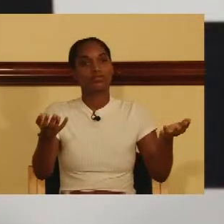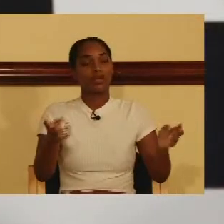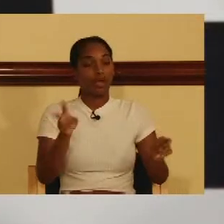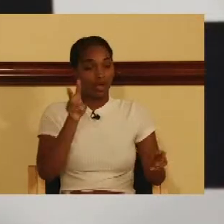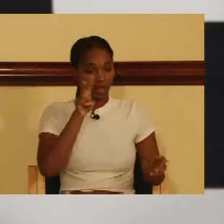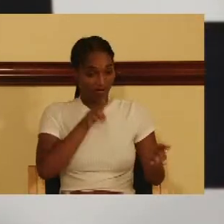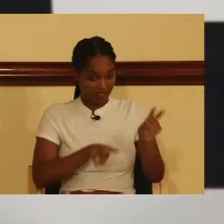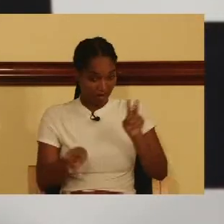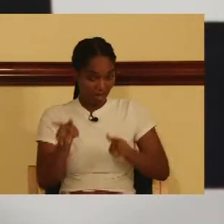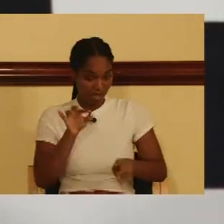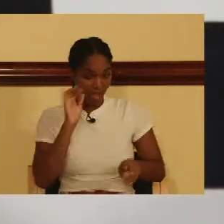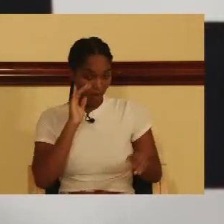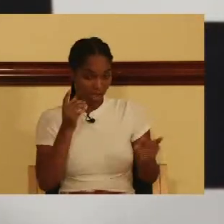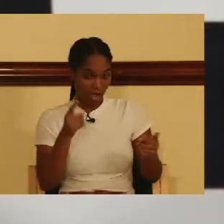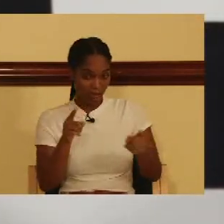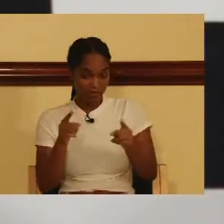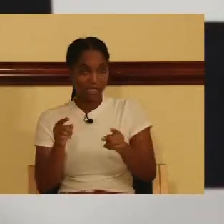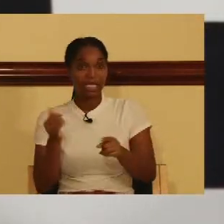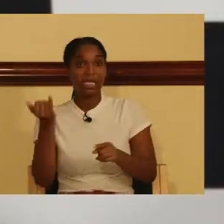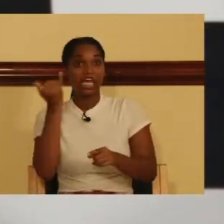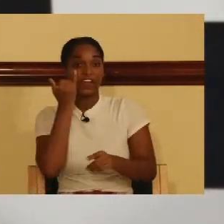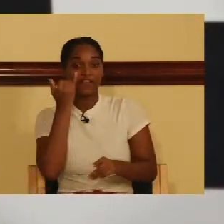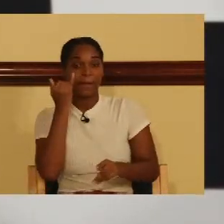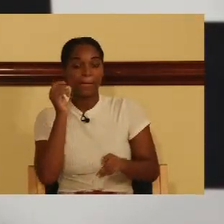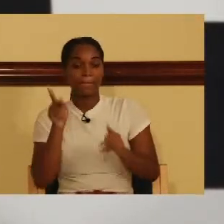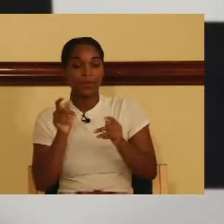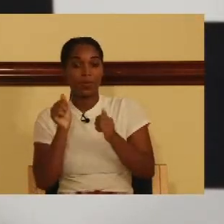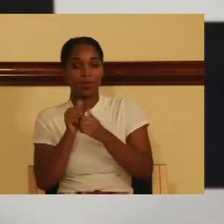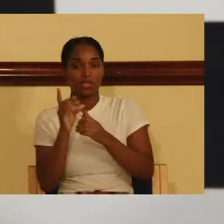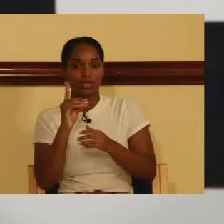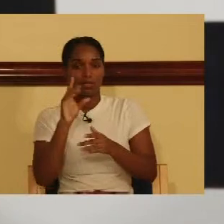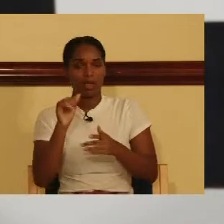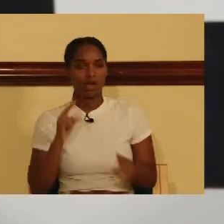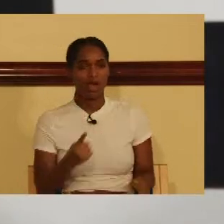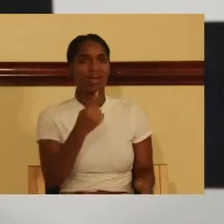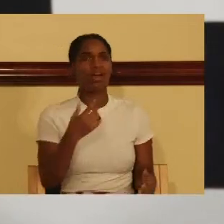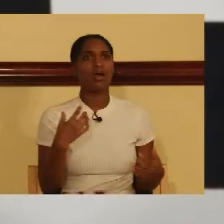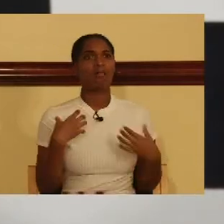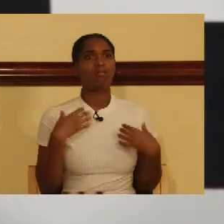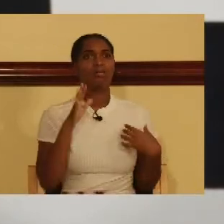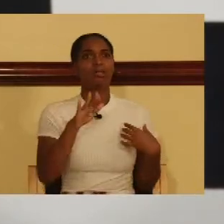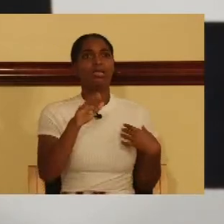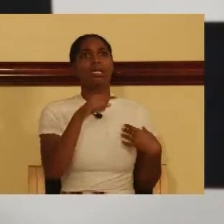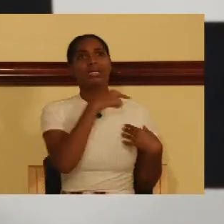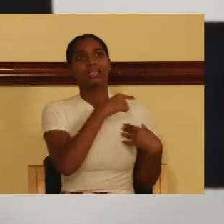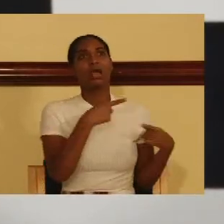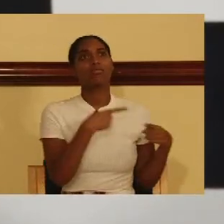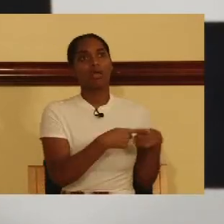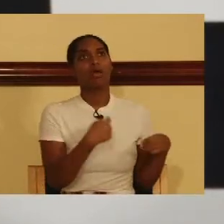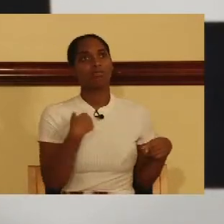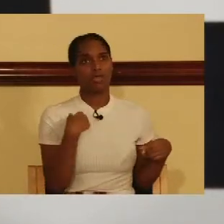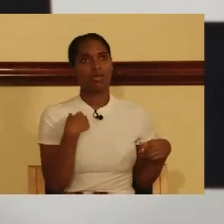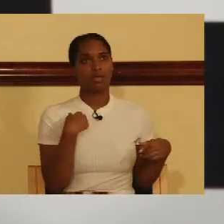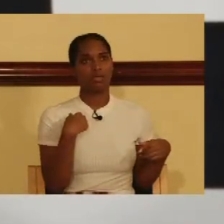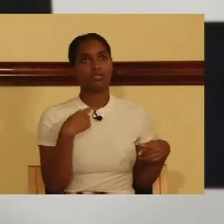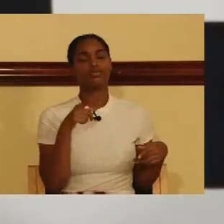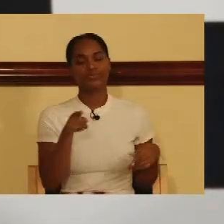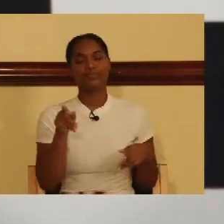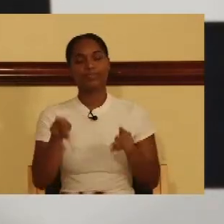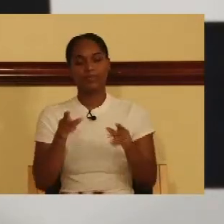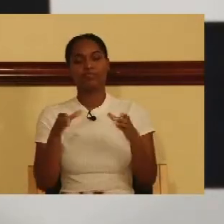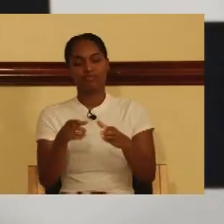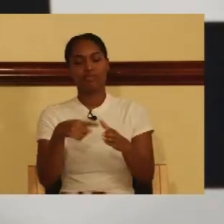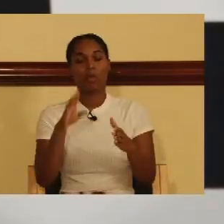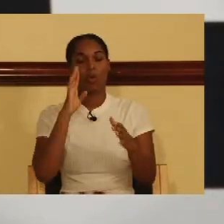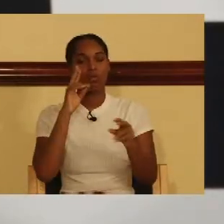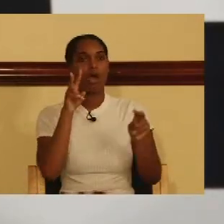that will take place when persons with disabilities come to complain about discrimination. So the Jamaica Council